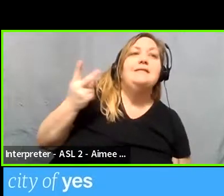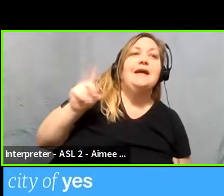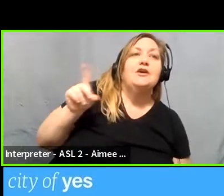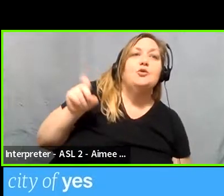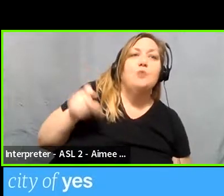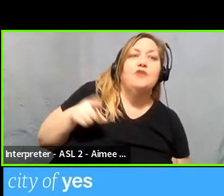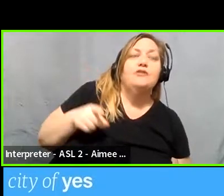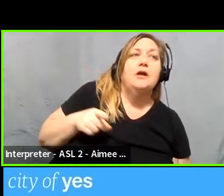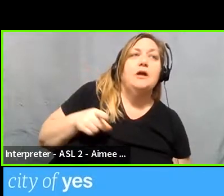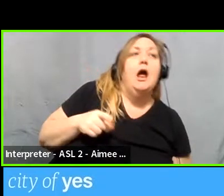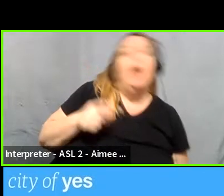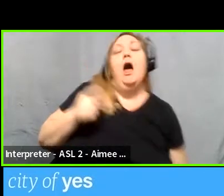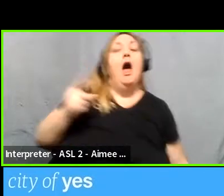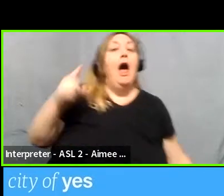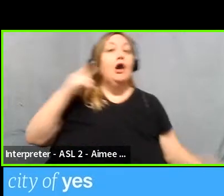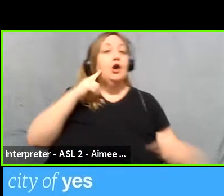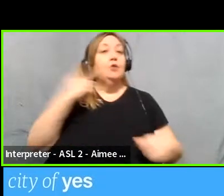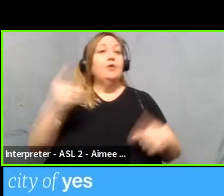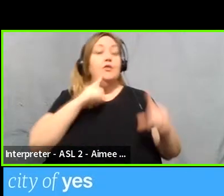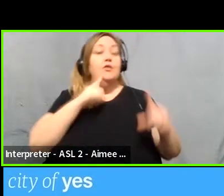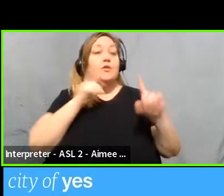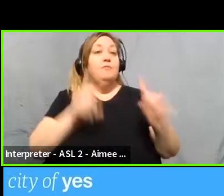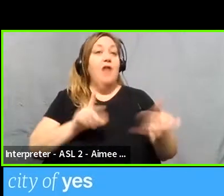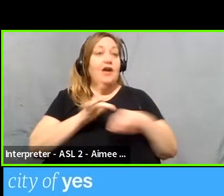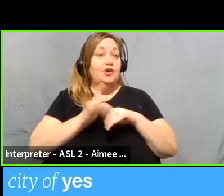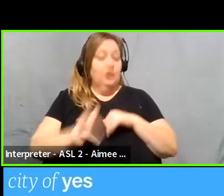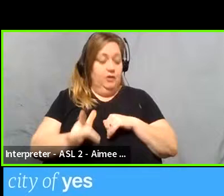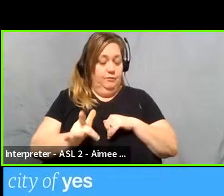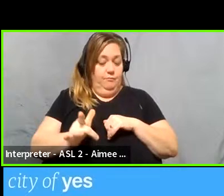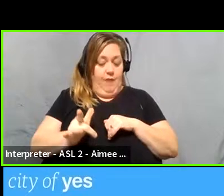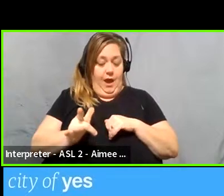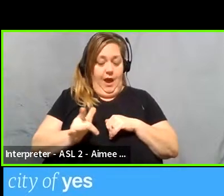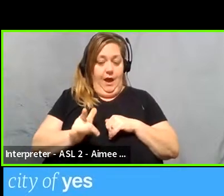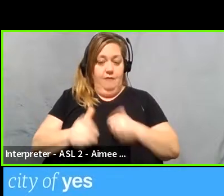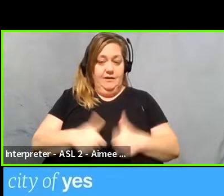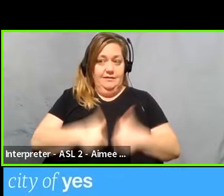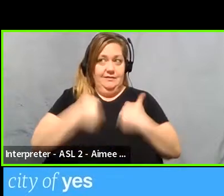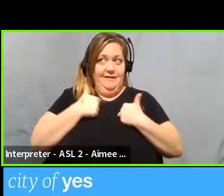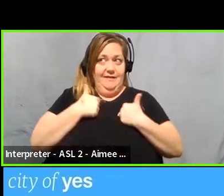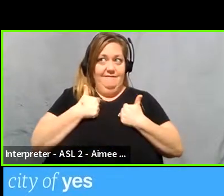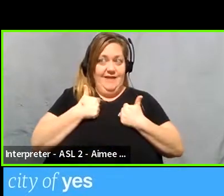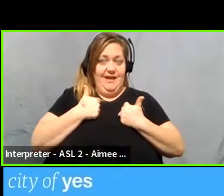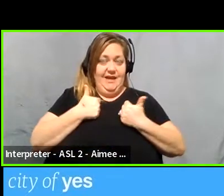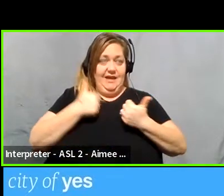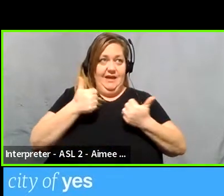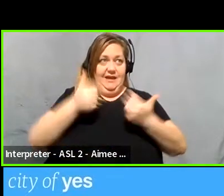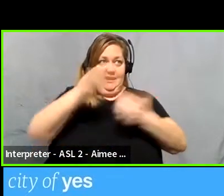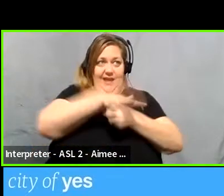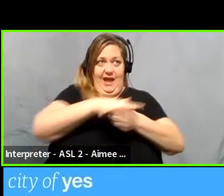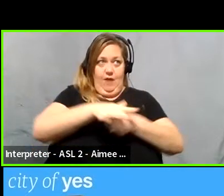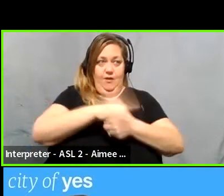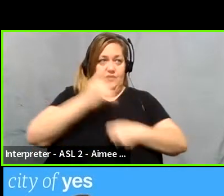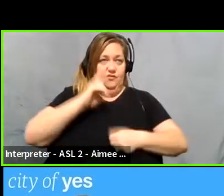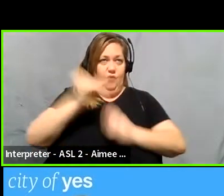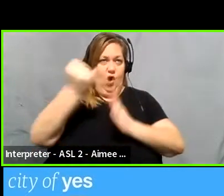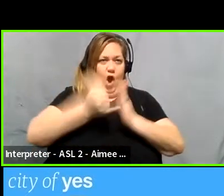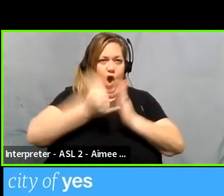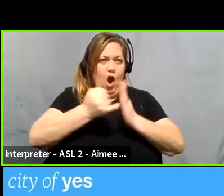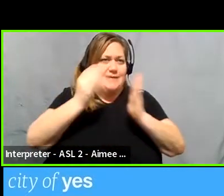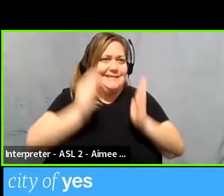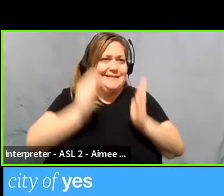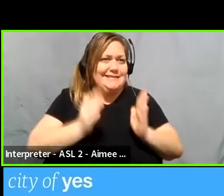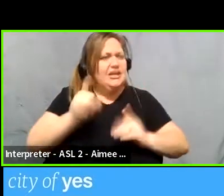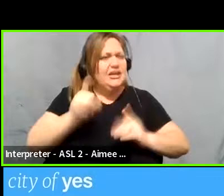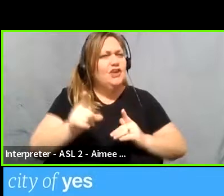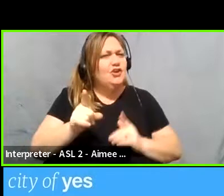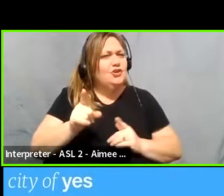heard one of the replies earlier about joint living working quarters for artists, but I wasn't able to hear the comment clearly. Could you just repeat, um,